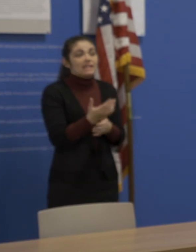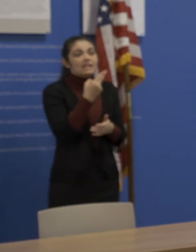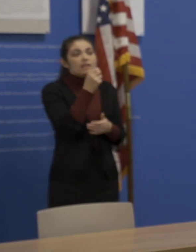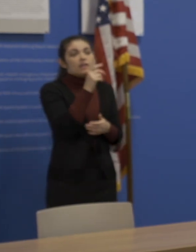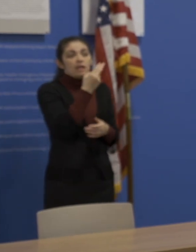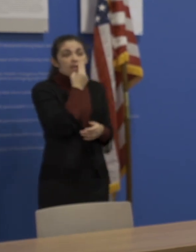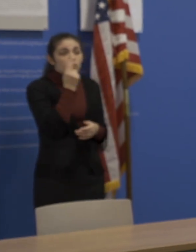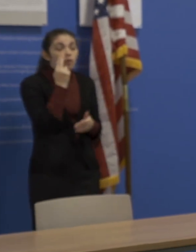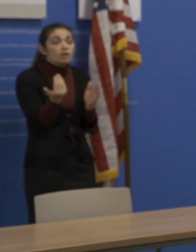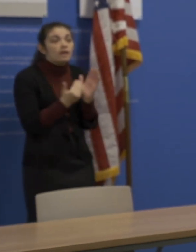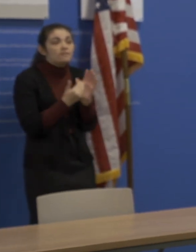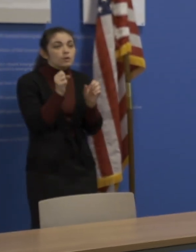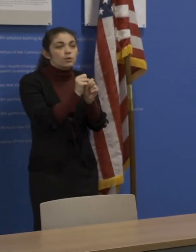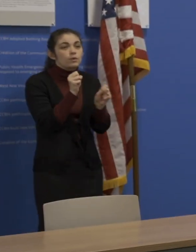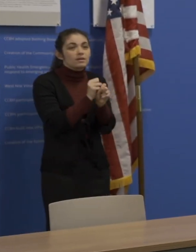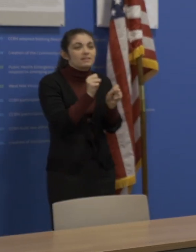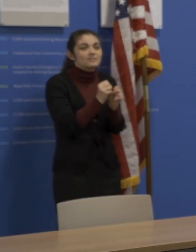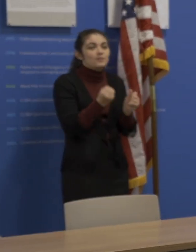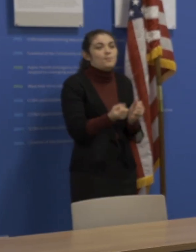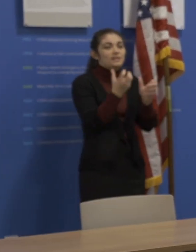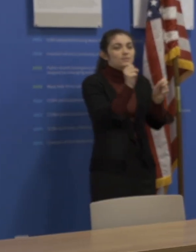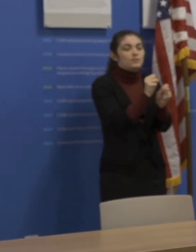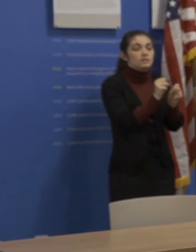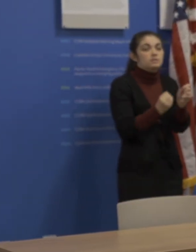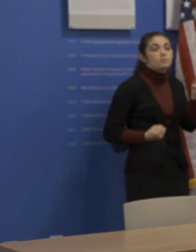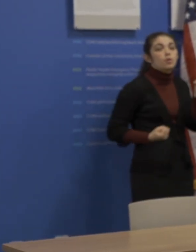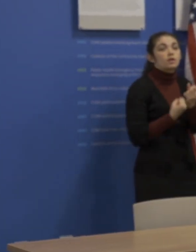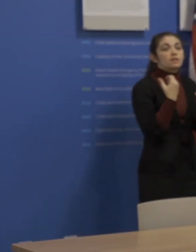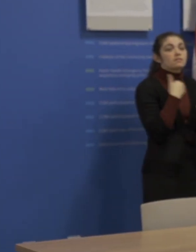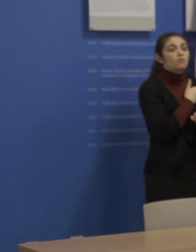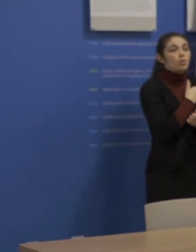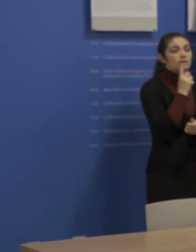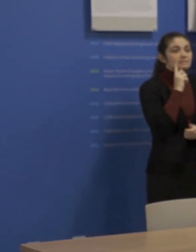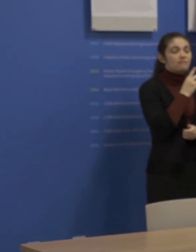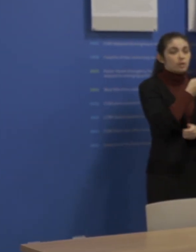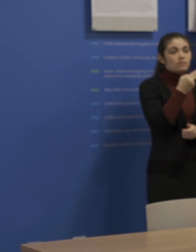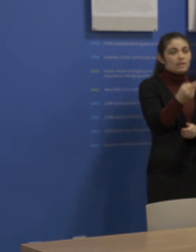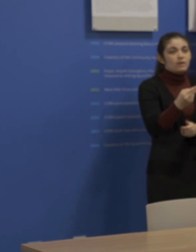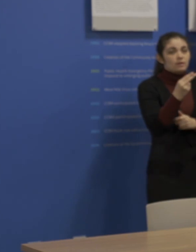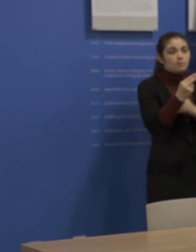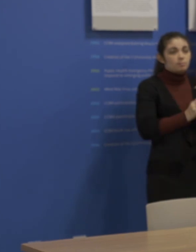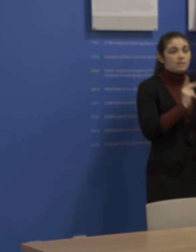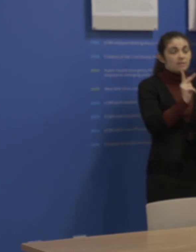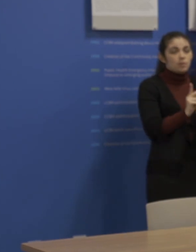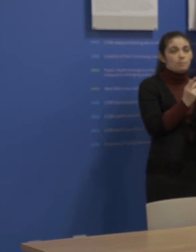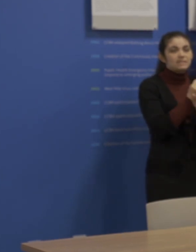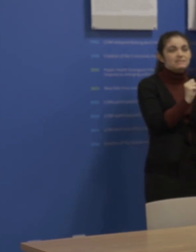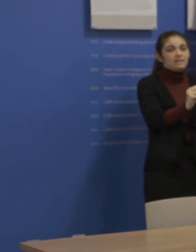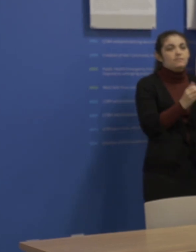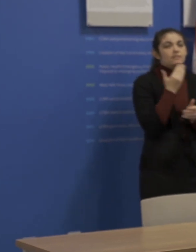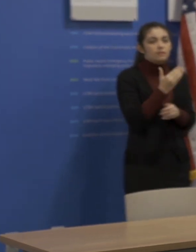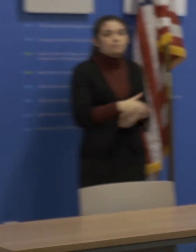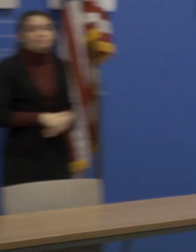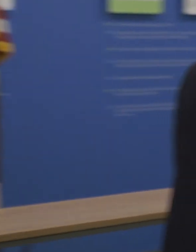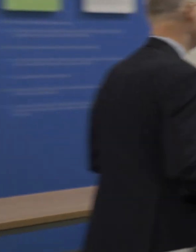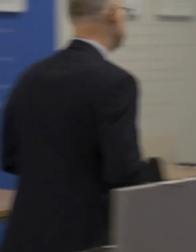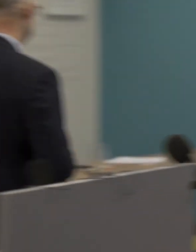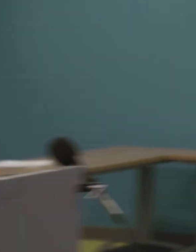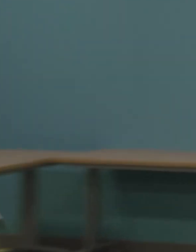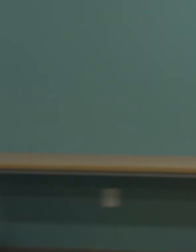again for working triple time to support us for hearing impaired. Thank you very much. Be safe. Take care.